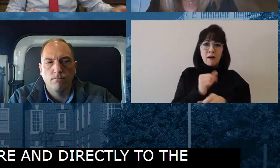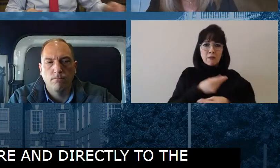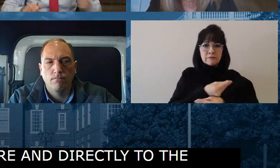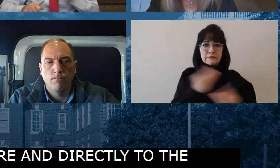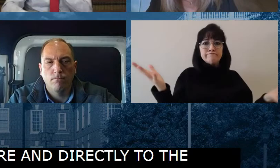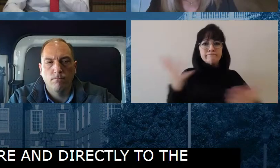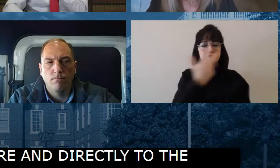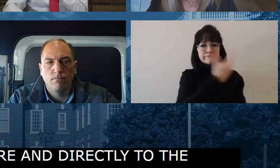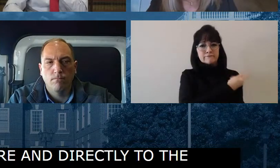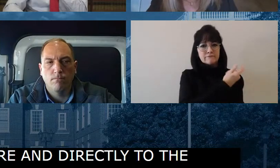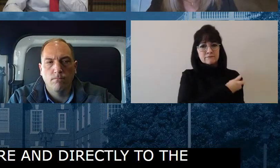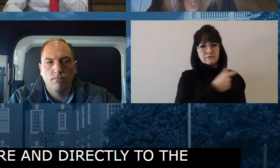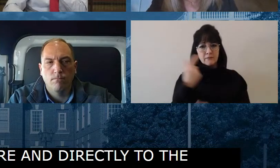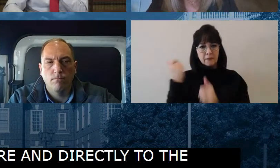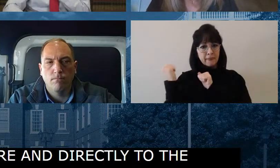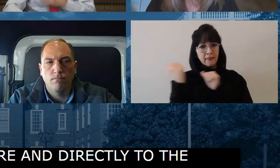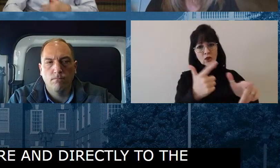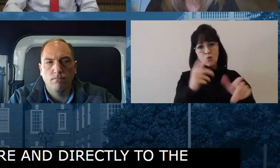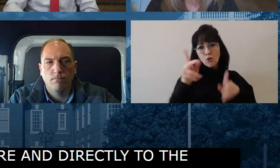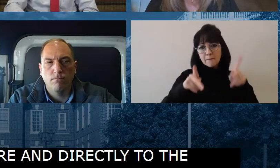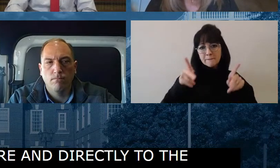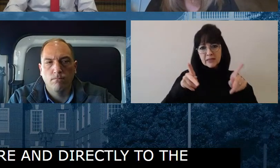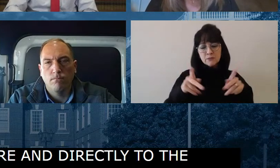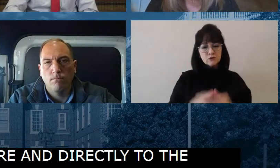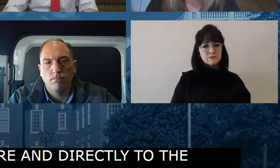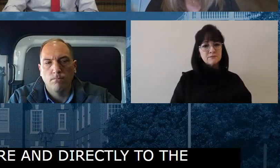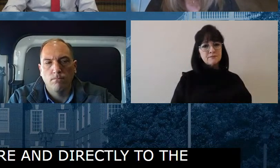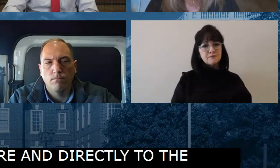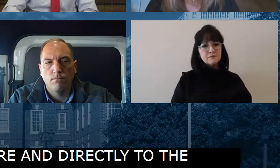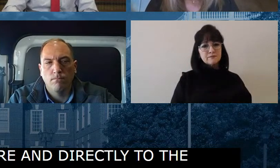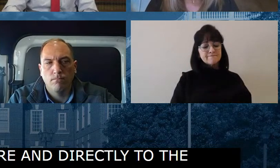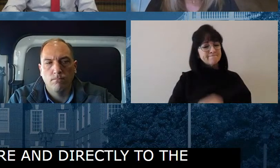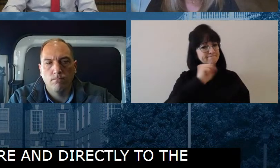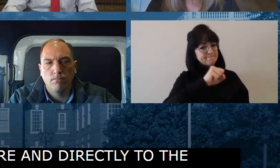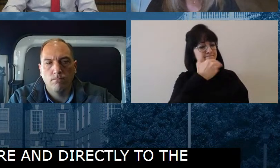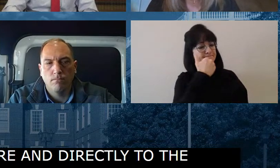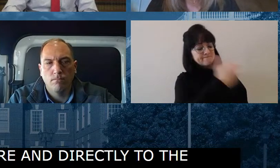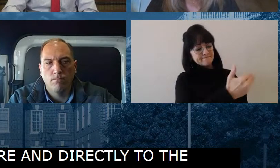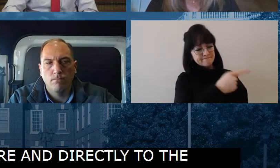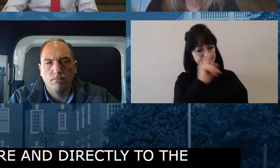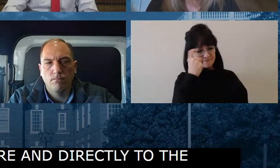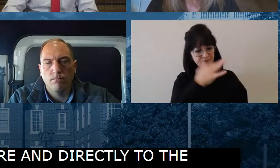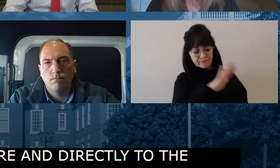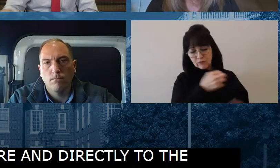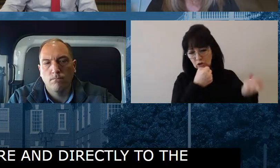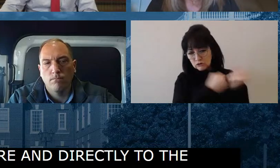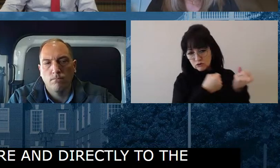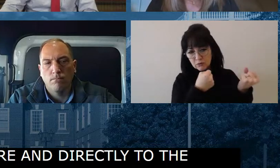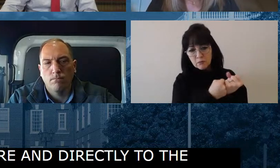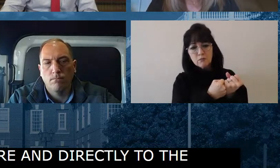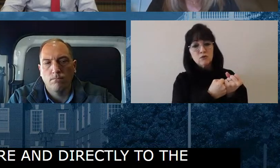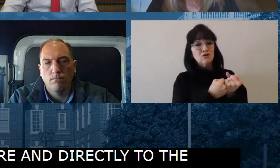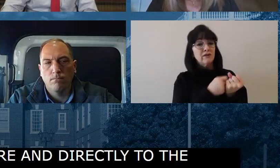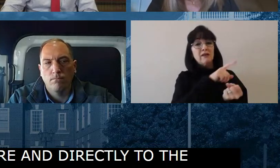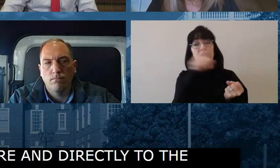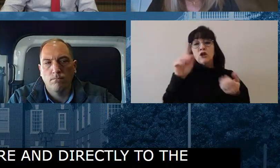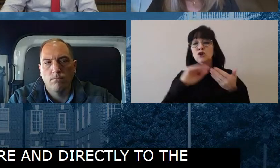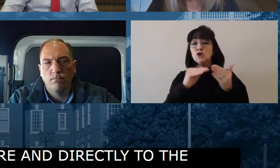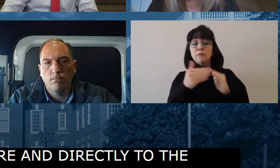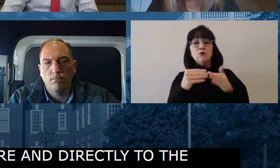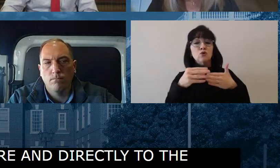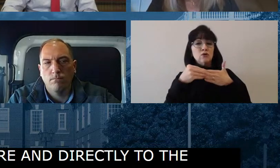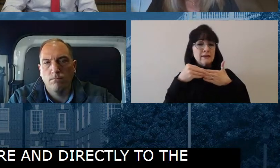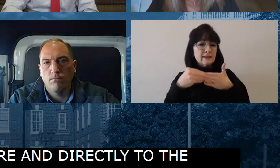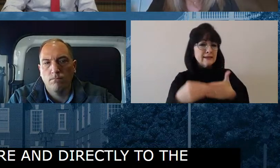And as you said, we really, the input from our community partners and community leaders and